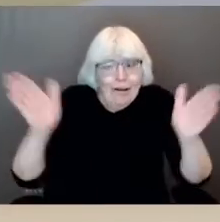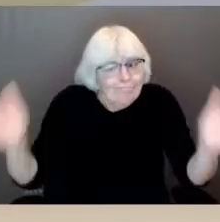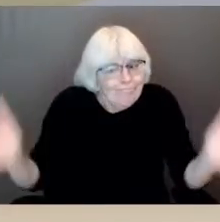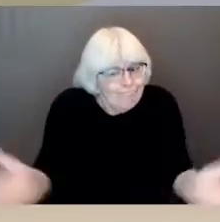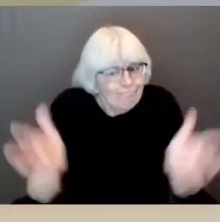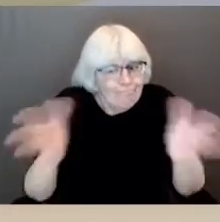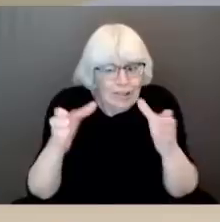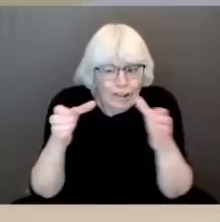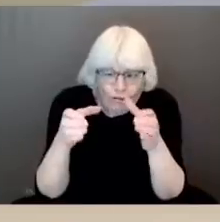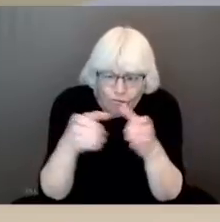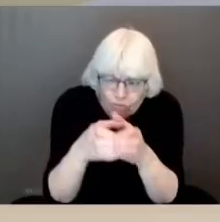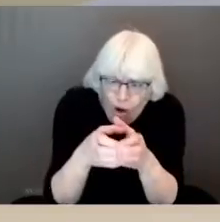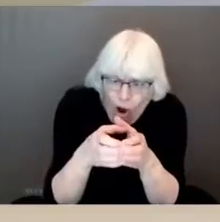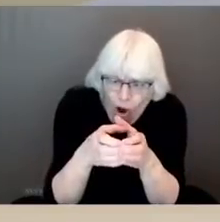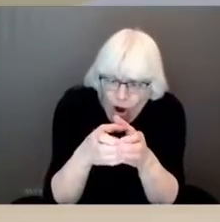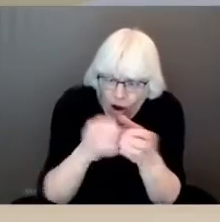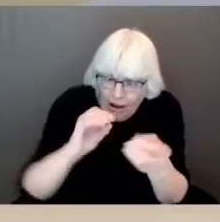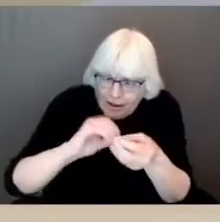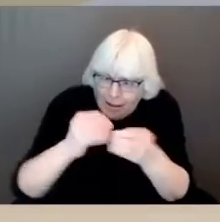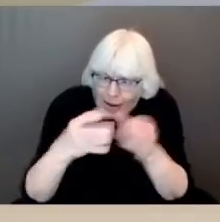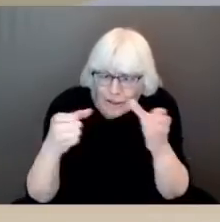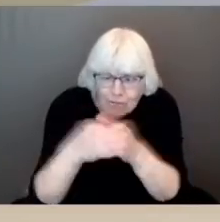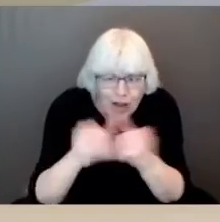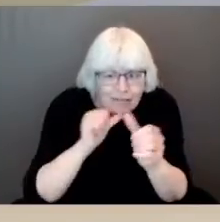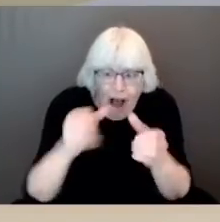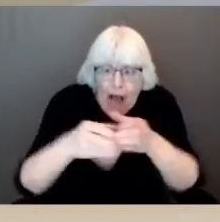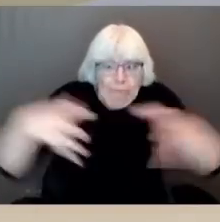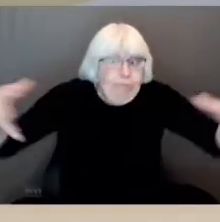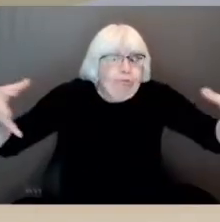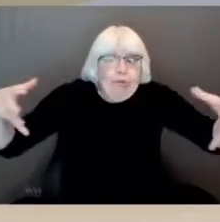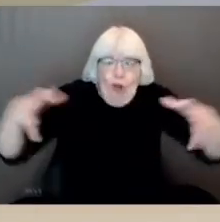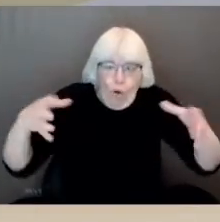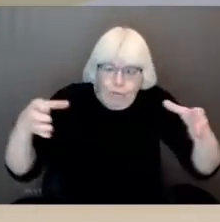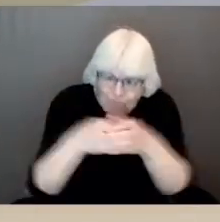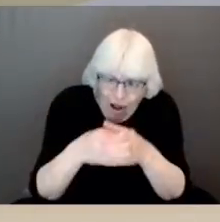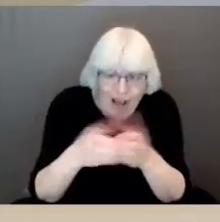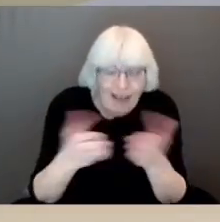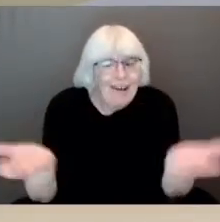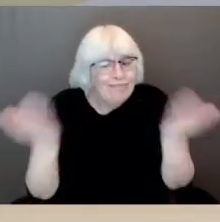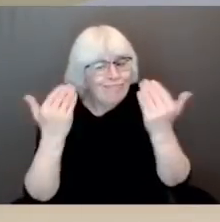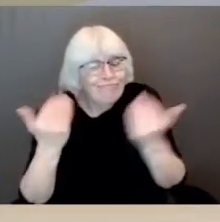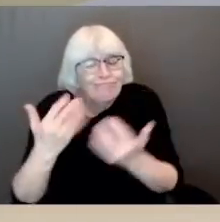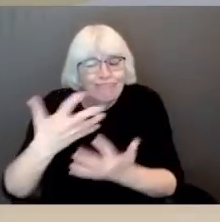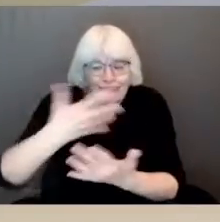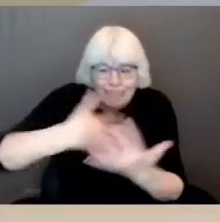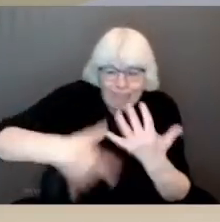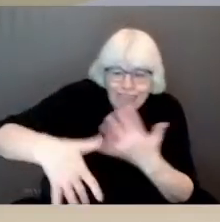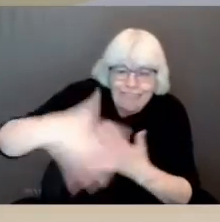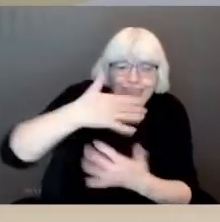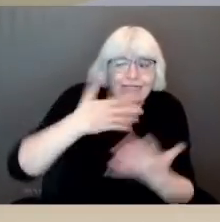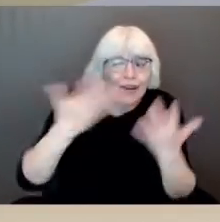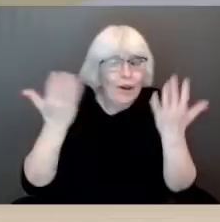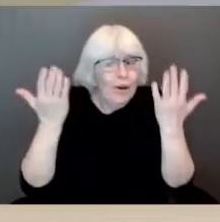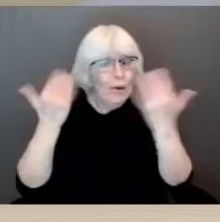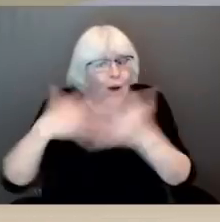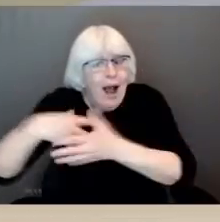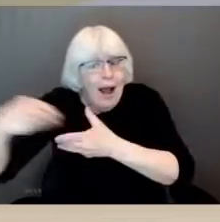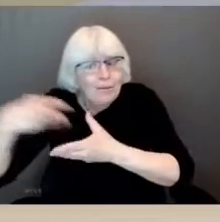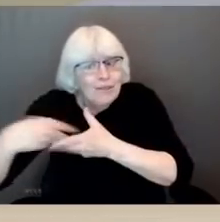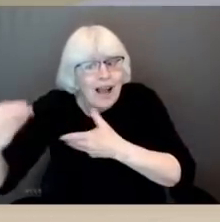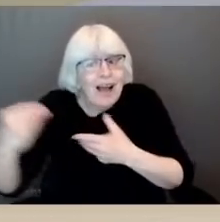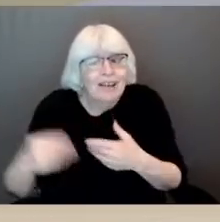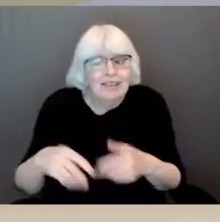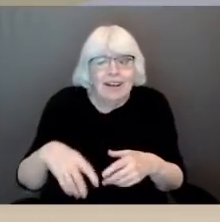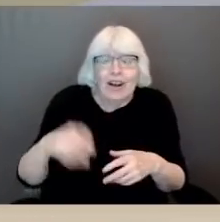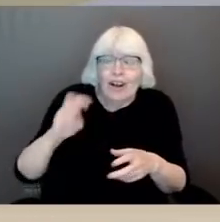wherever possible, certainly planning outdoor activities. For those planning to travel to visit loved ones, or for families